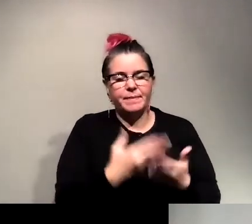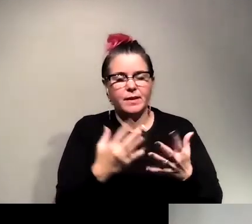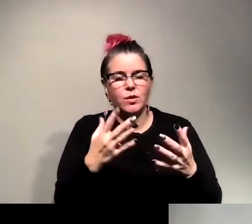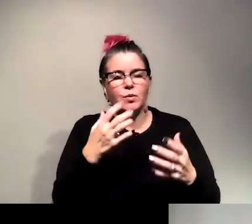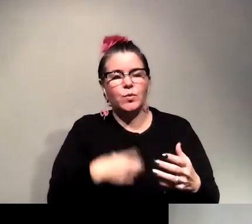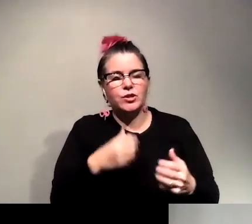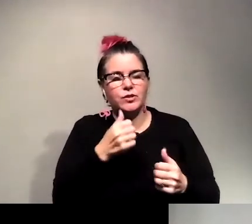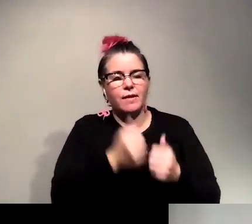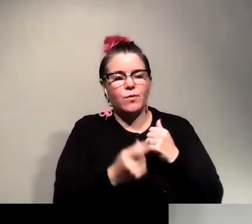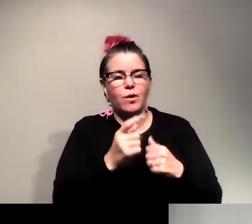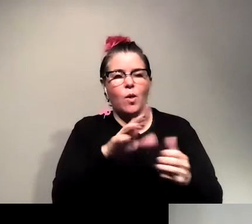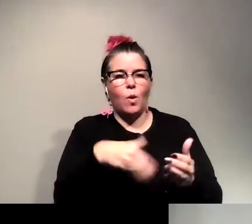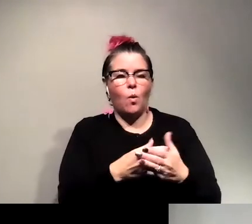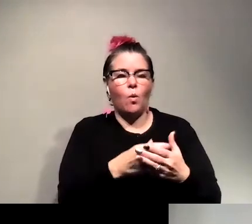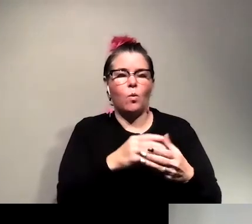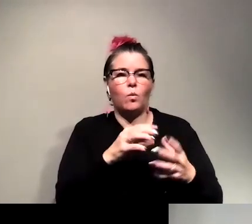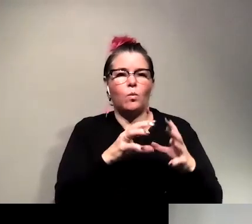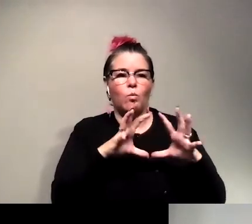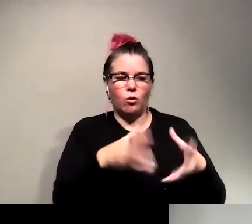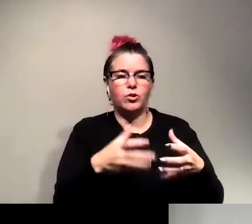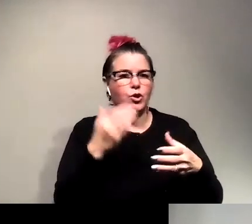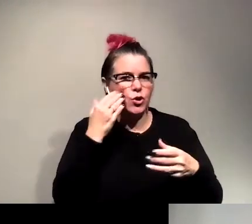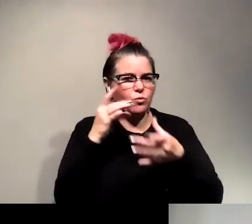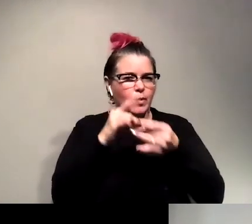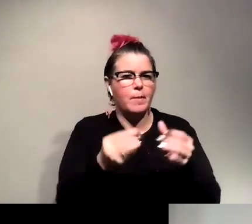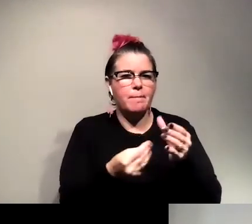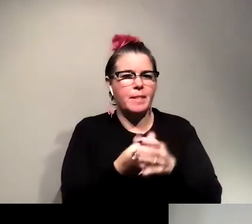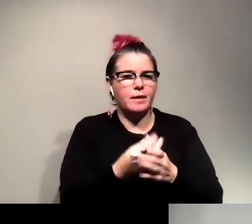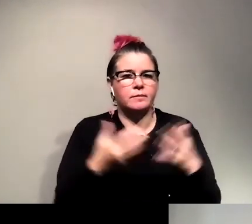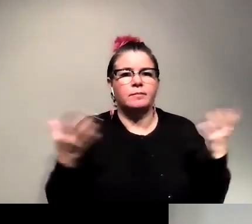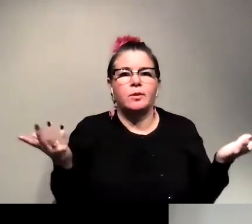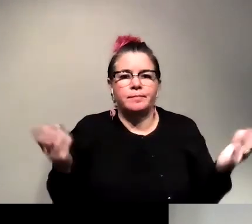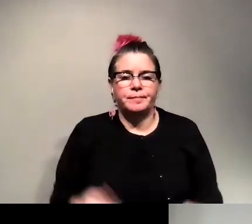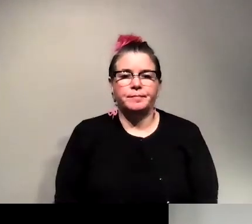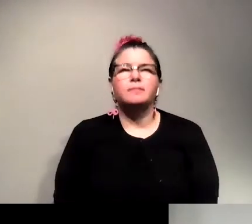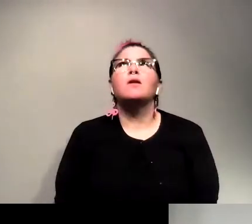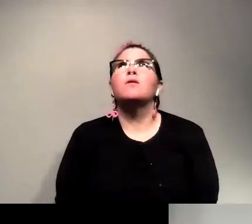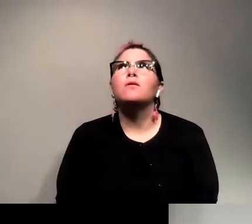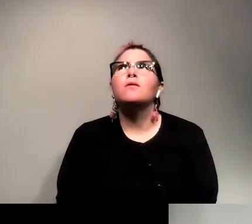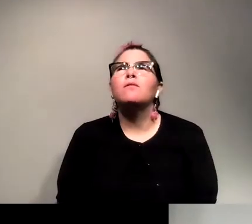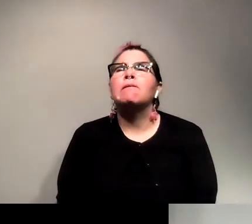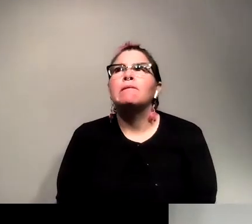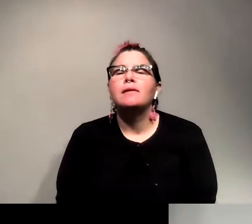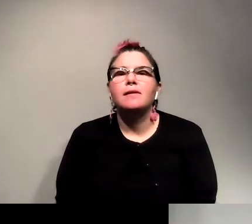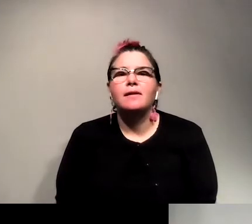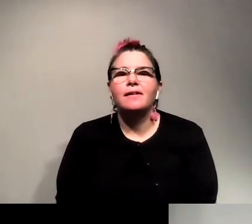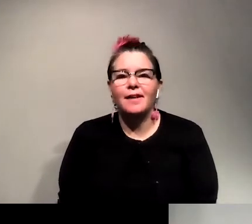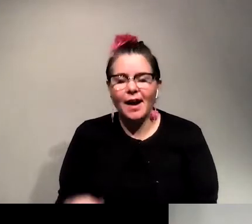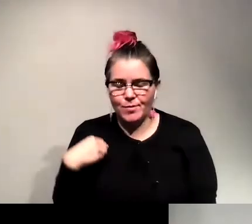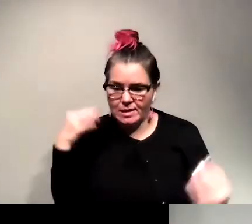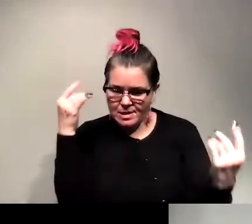knew about plants, what would it be? Oh my gosh, I really thought a lot about